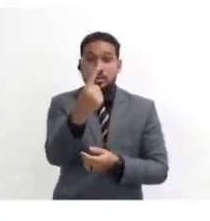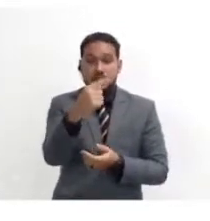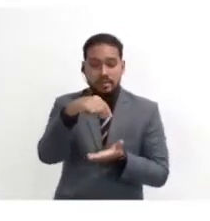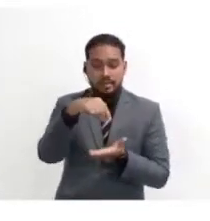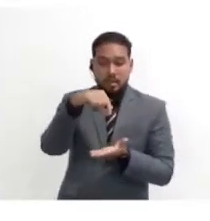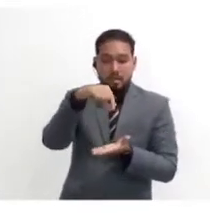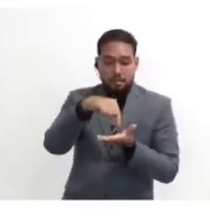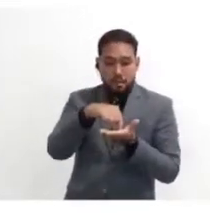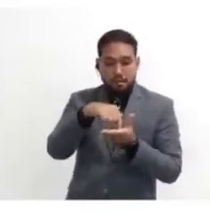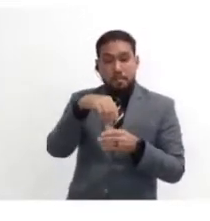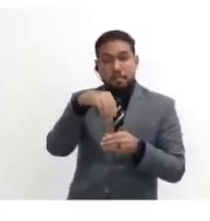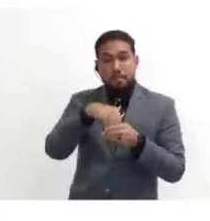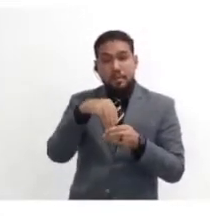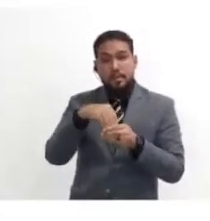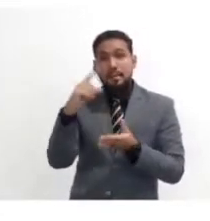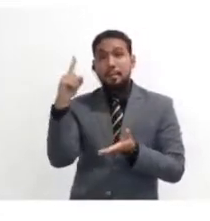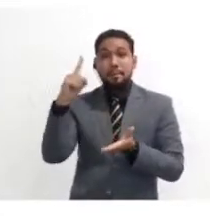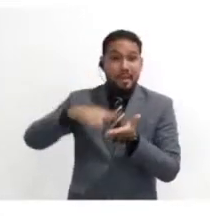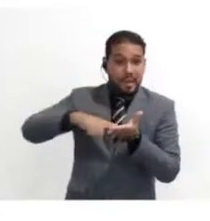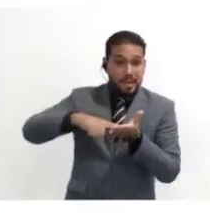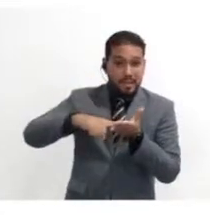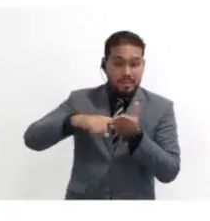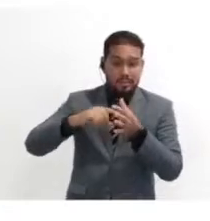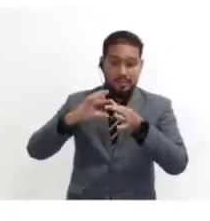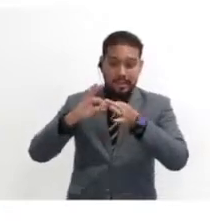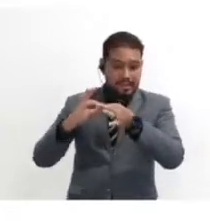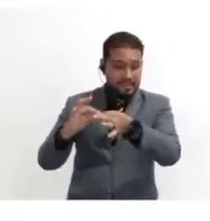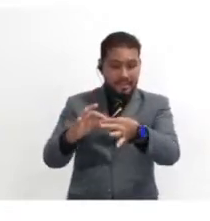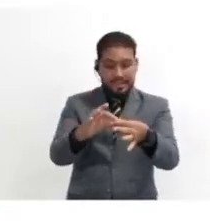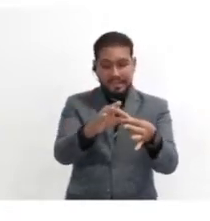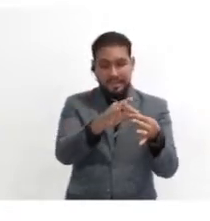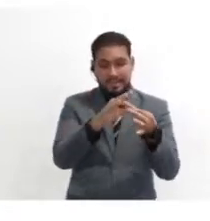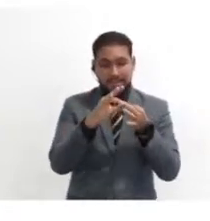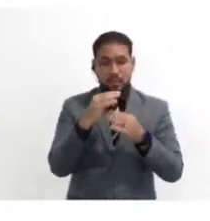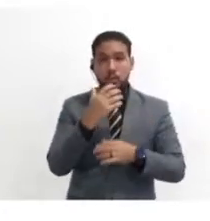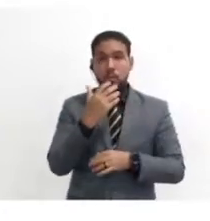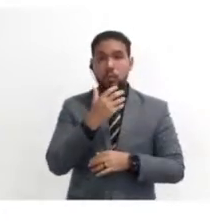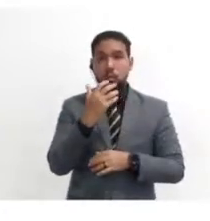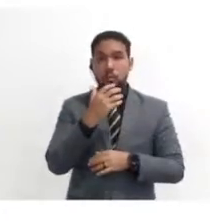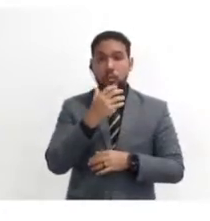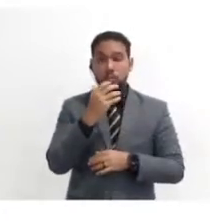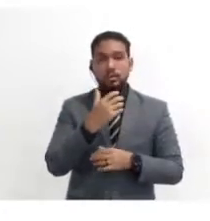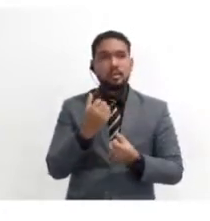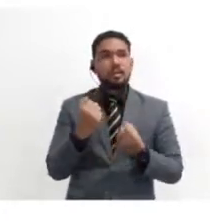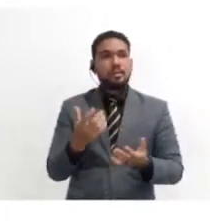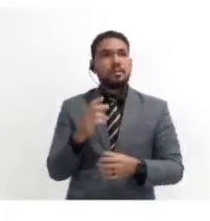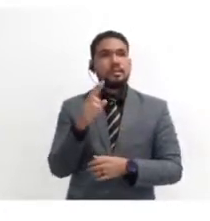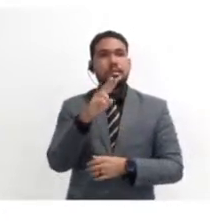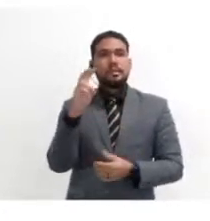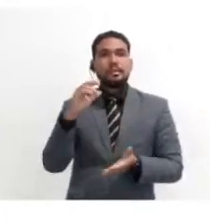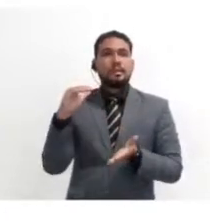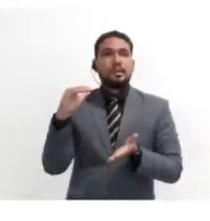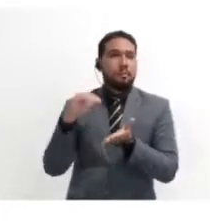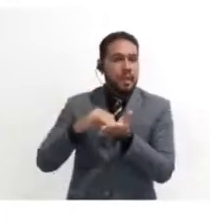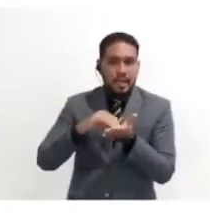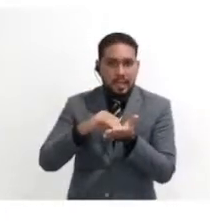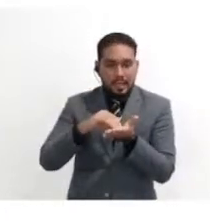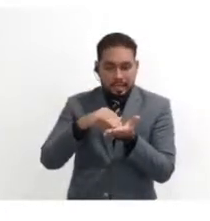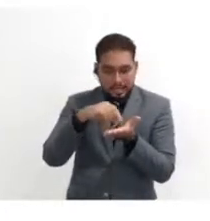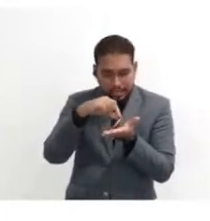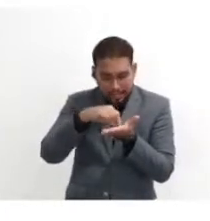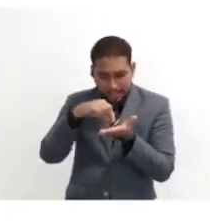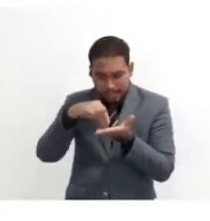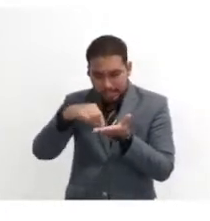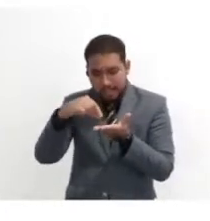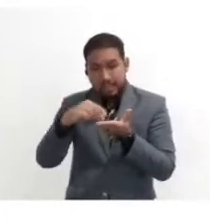now we're looking at chips that easily have, in this case, 200,000, sometimes 400,000, 500,000 interconnects on